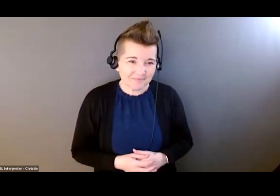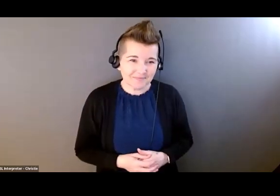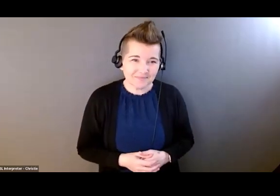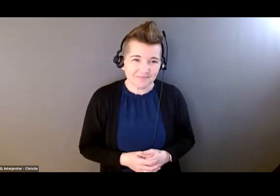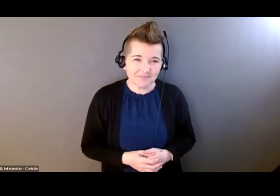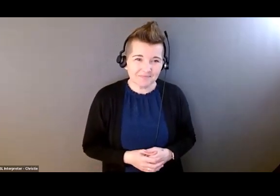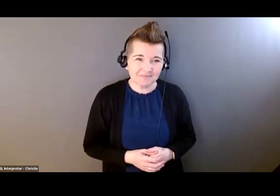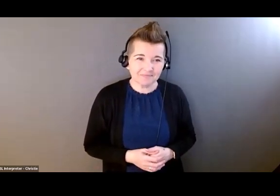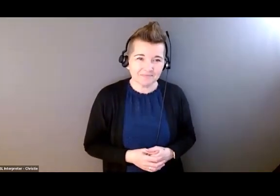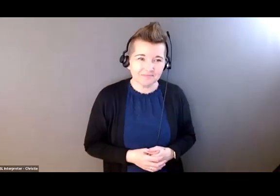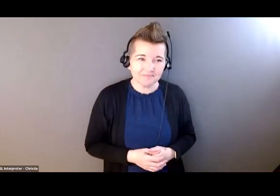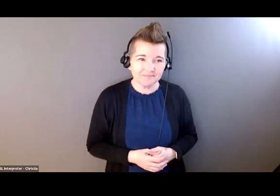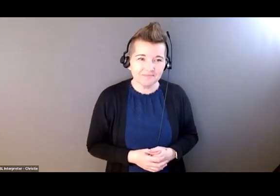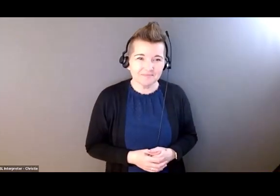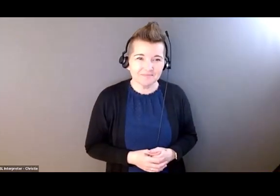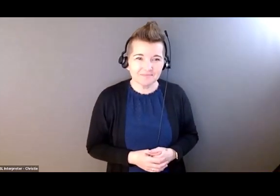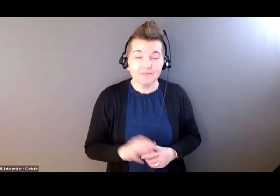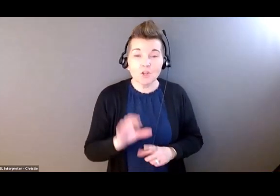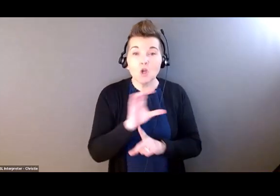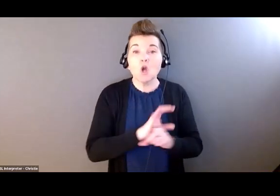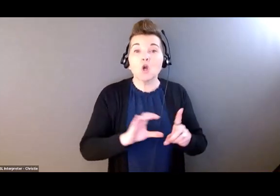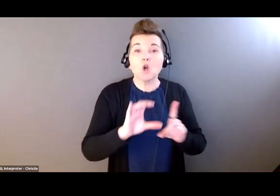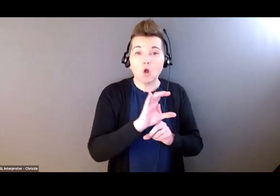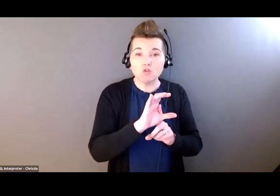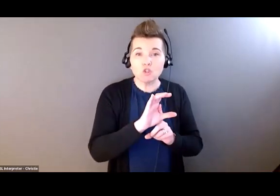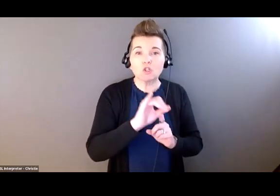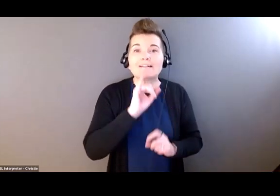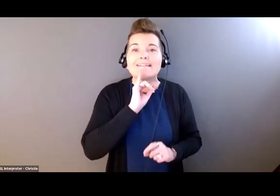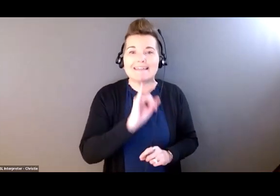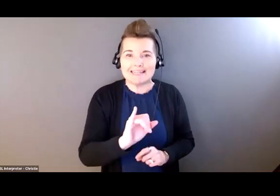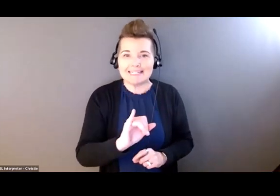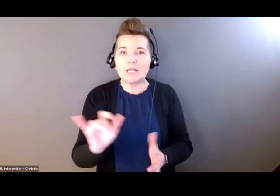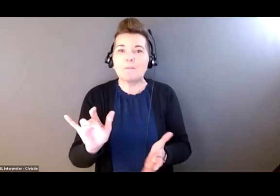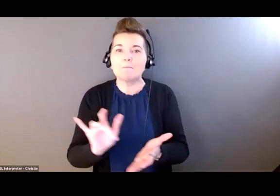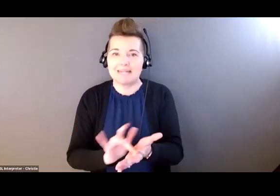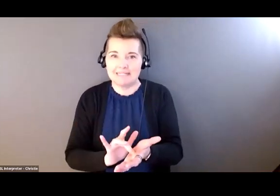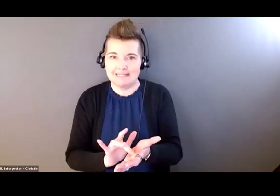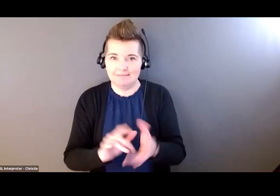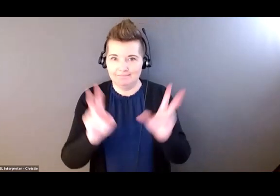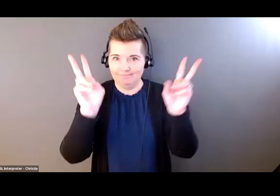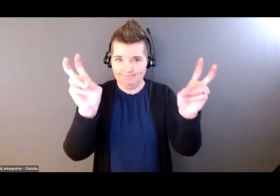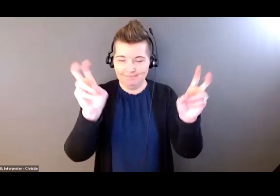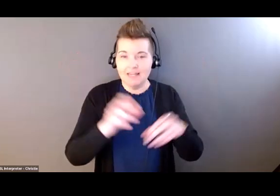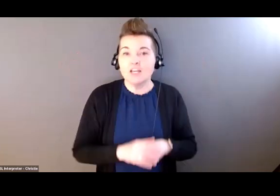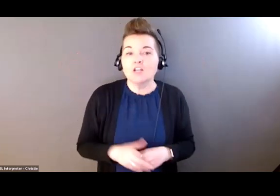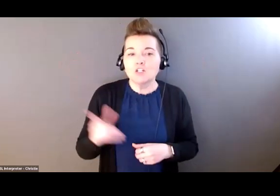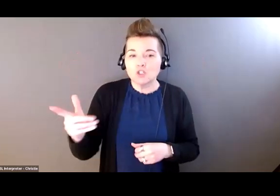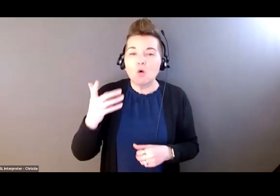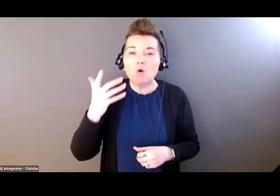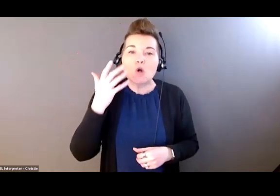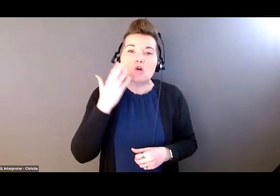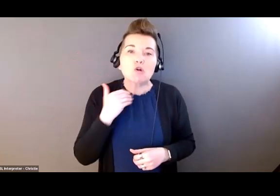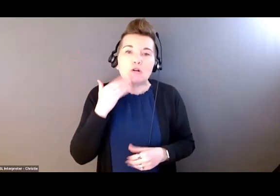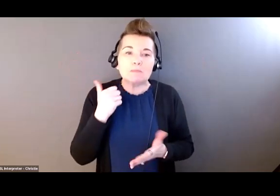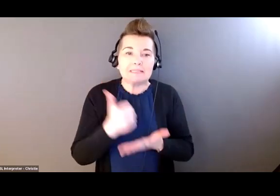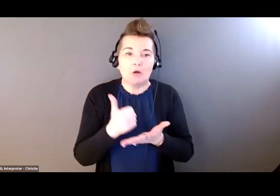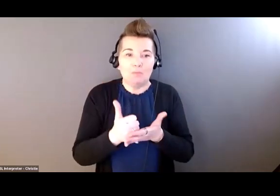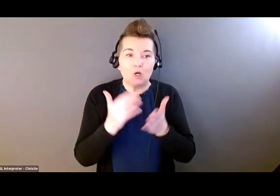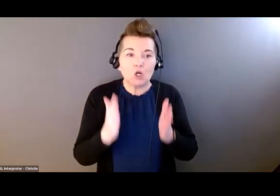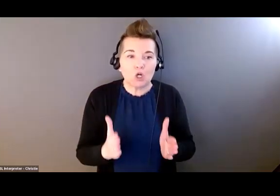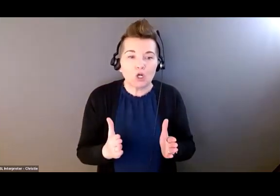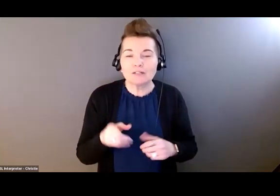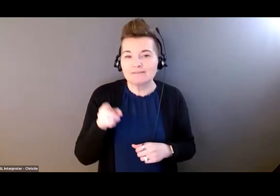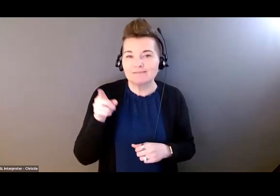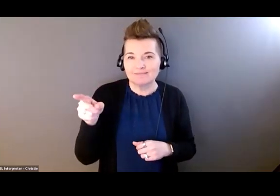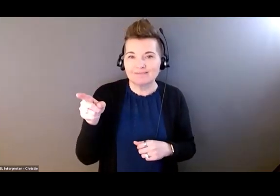7 years. So next slide, I'll talk on culture as medicine. So